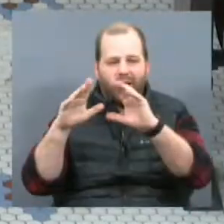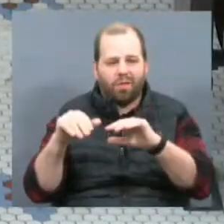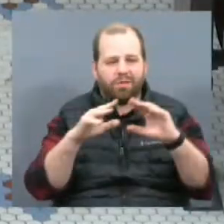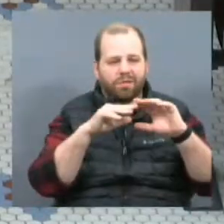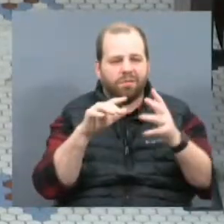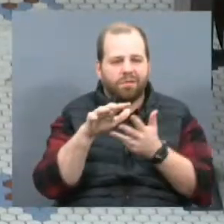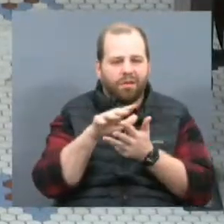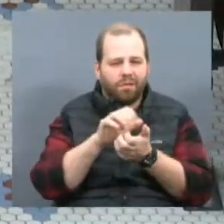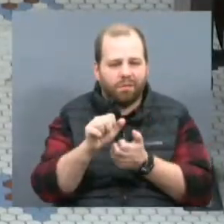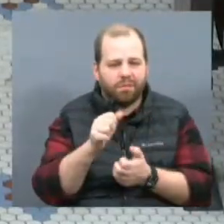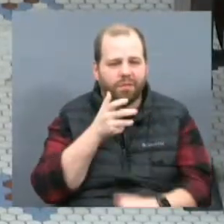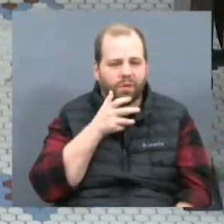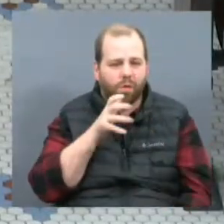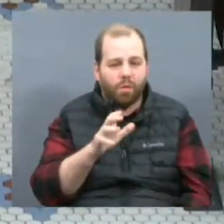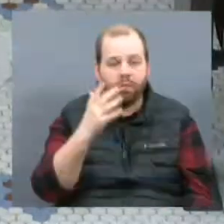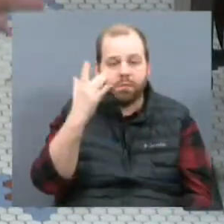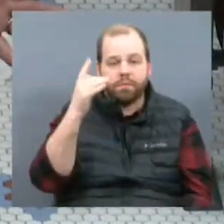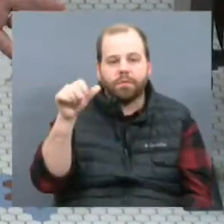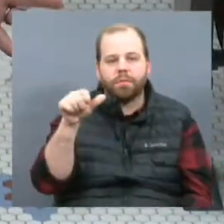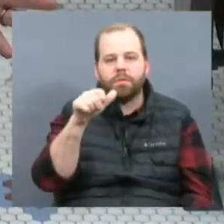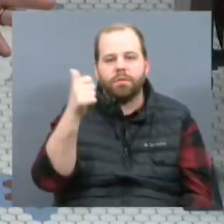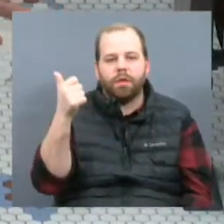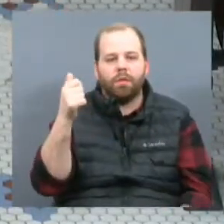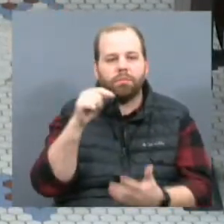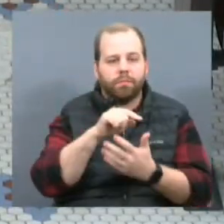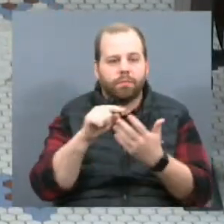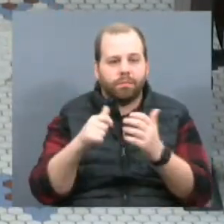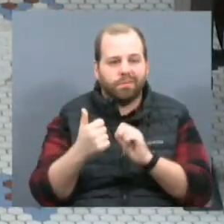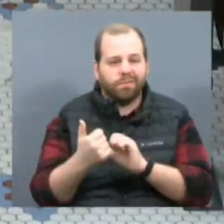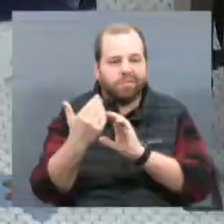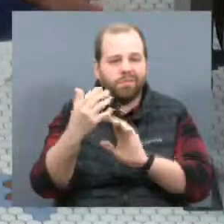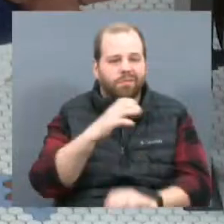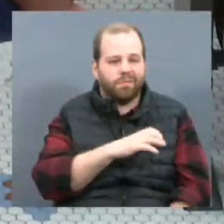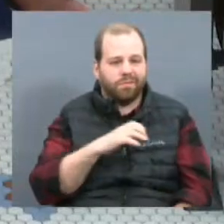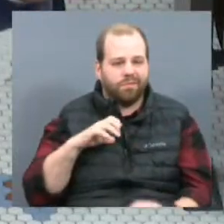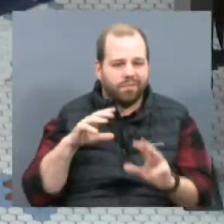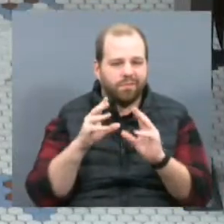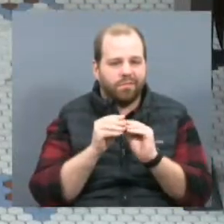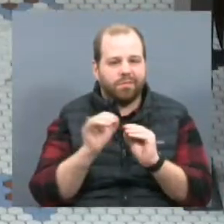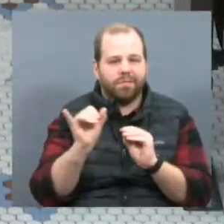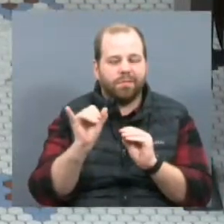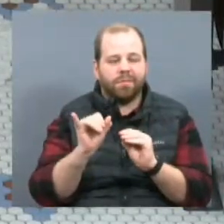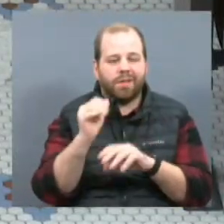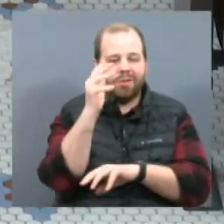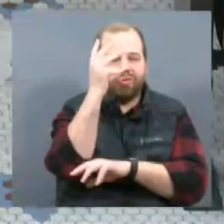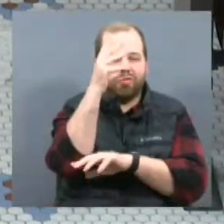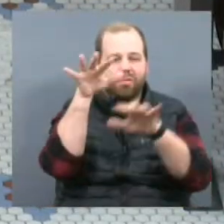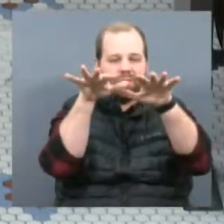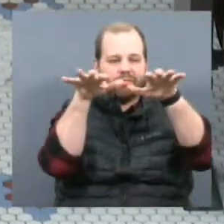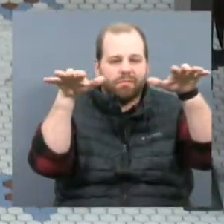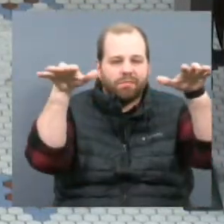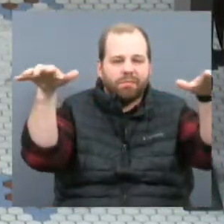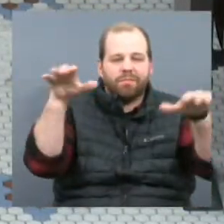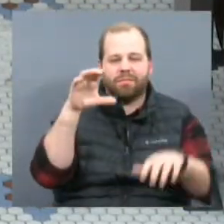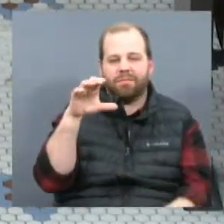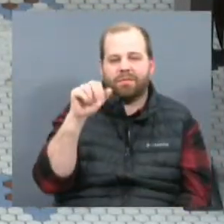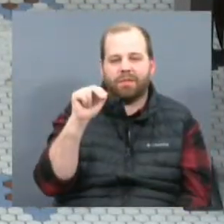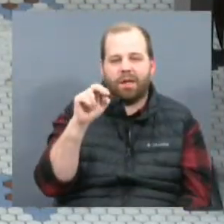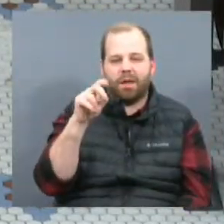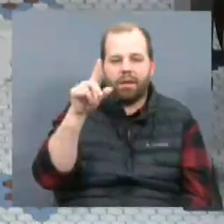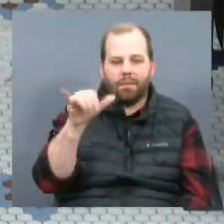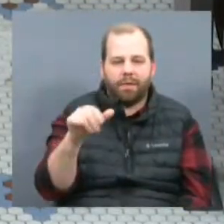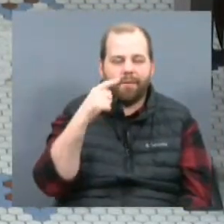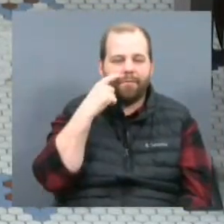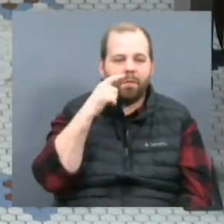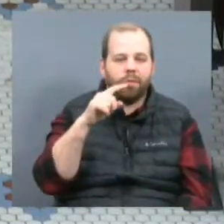because there have been other things in front of this commission, like a canopy for ease of pickup